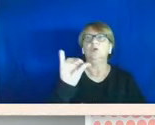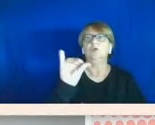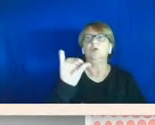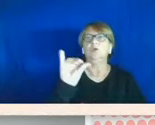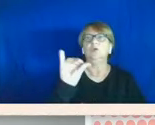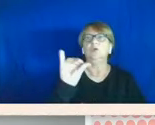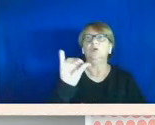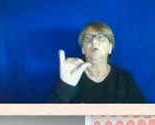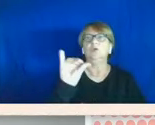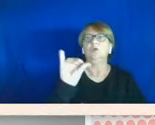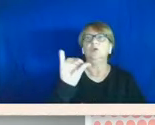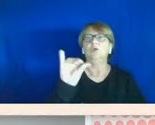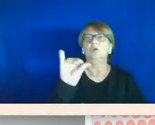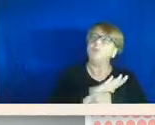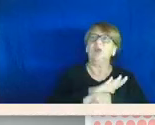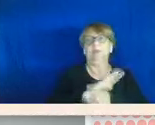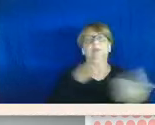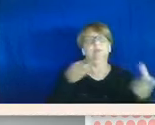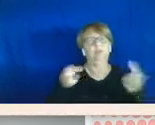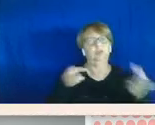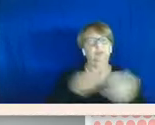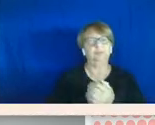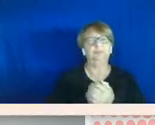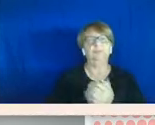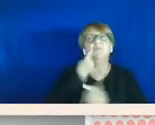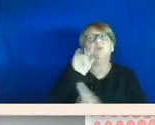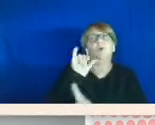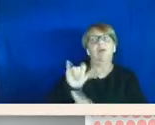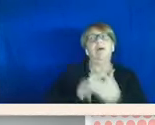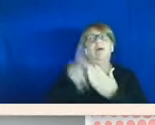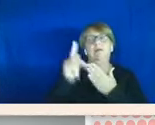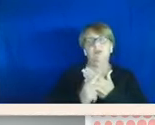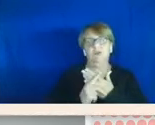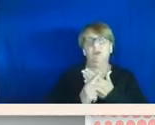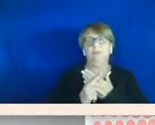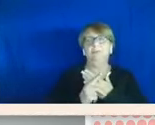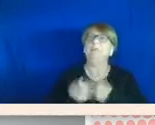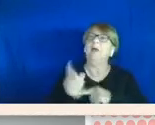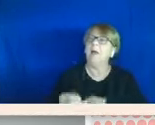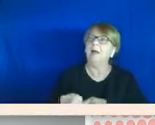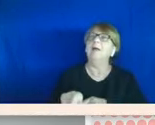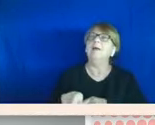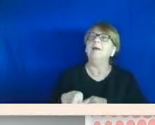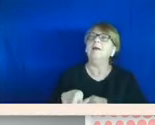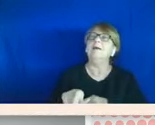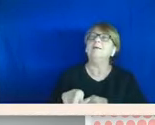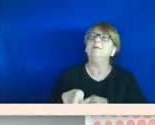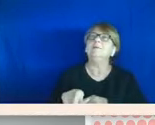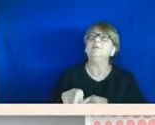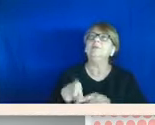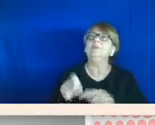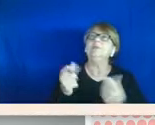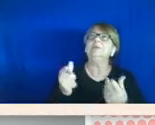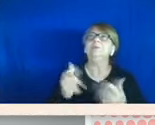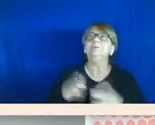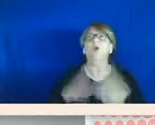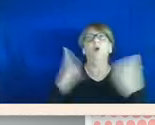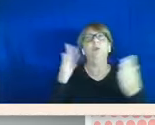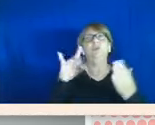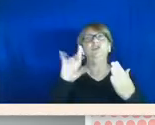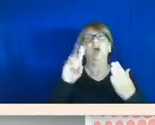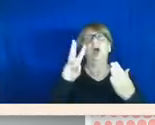comprehensive services. For this program, there has to be an open child welfare involvement,